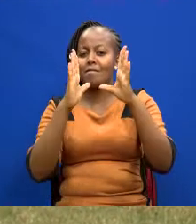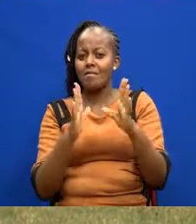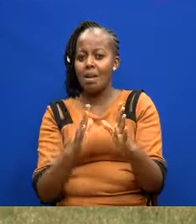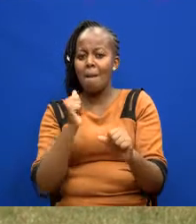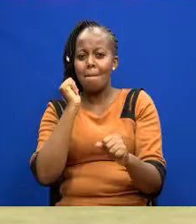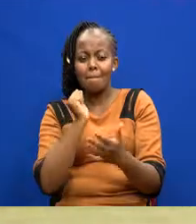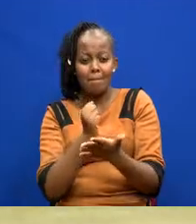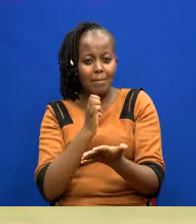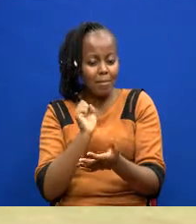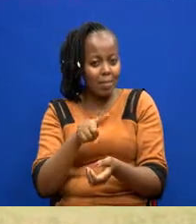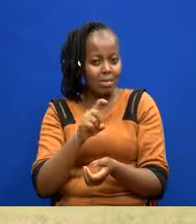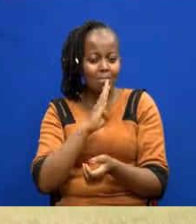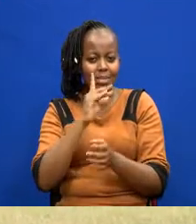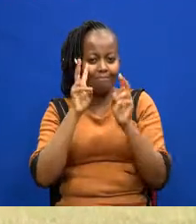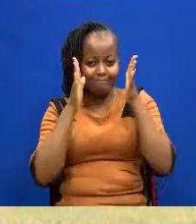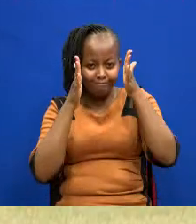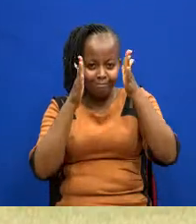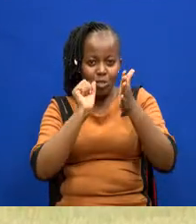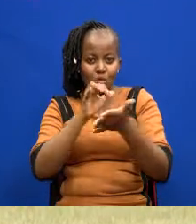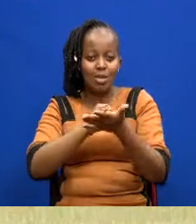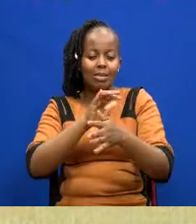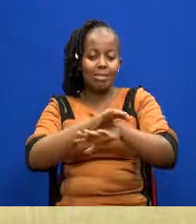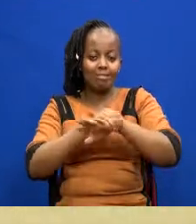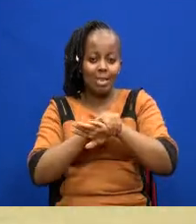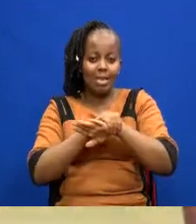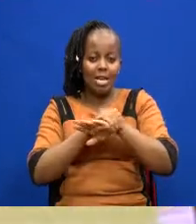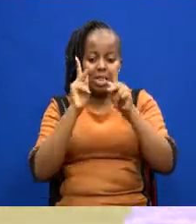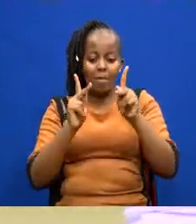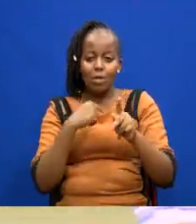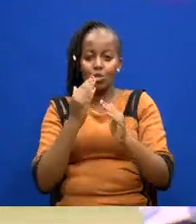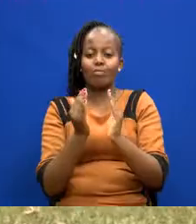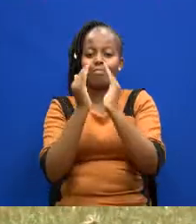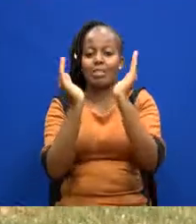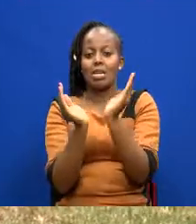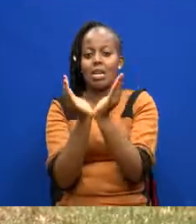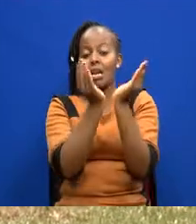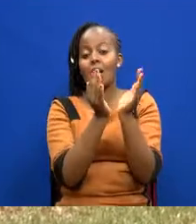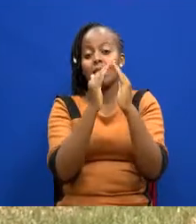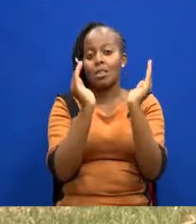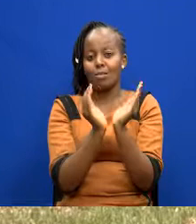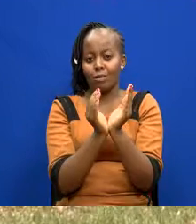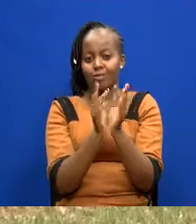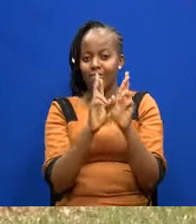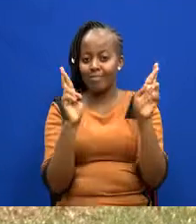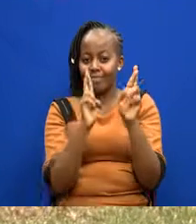to work extra hard to get the ball carrier. Ready? Ready.